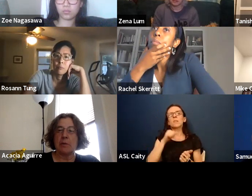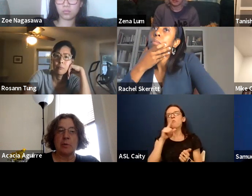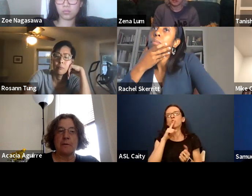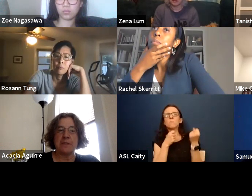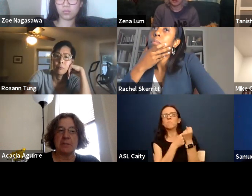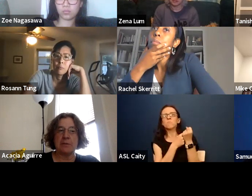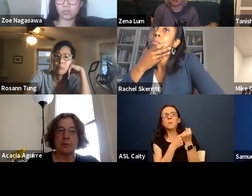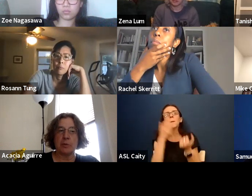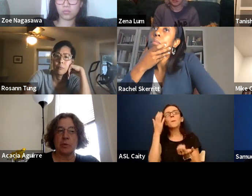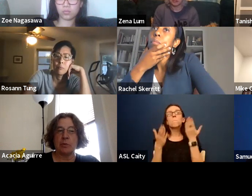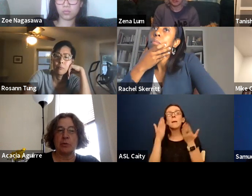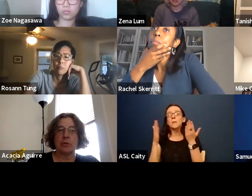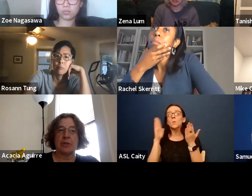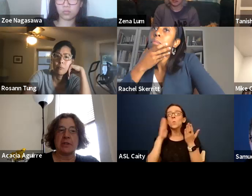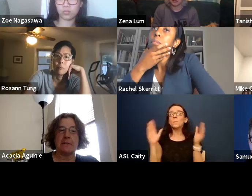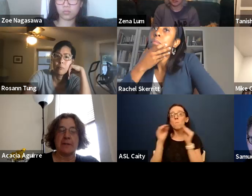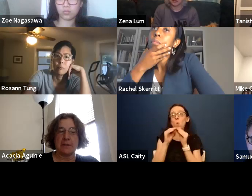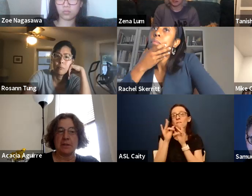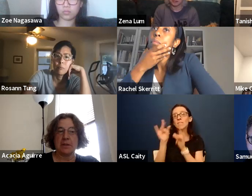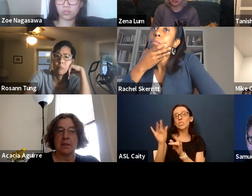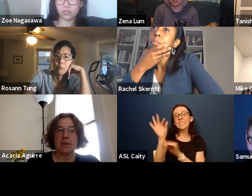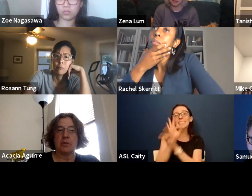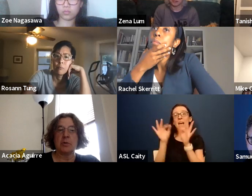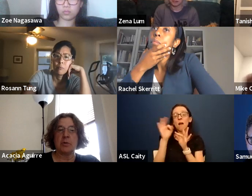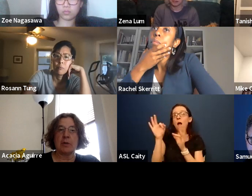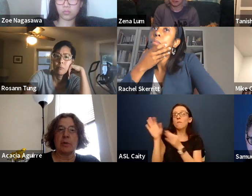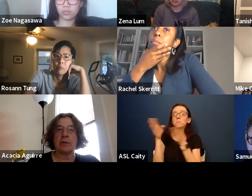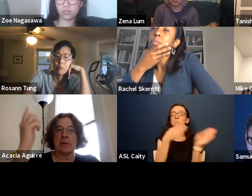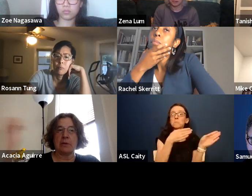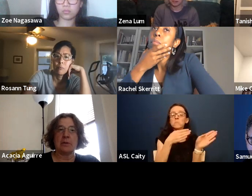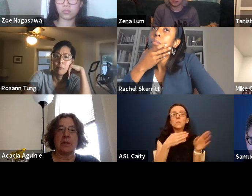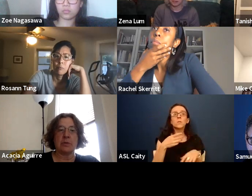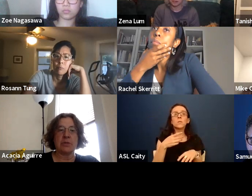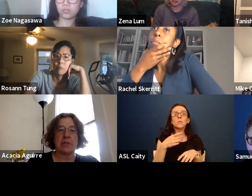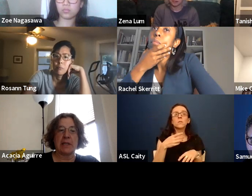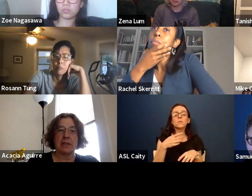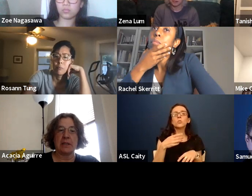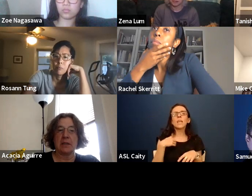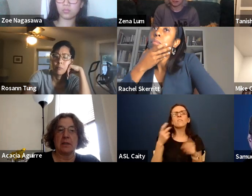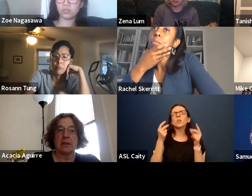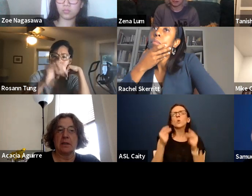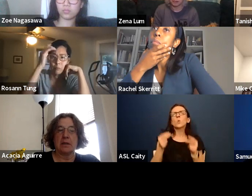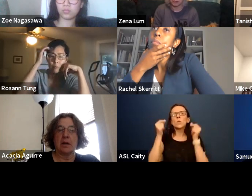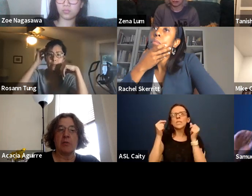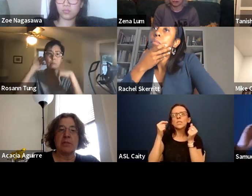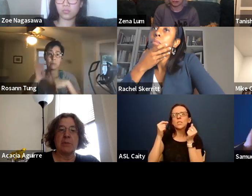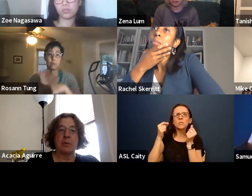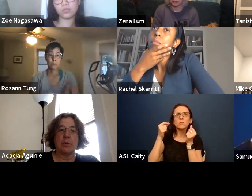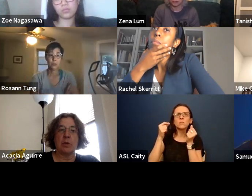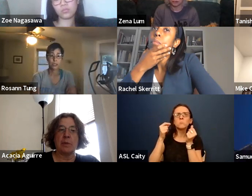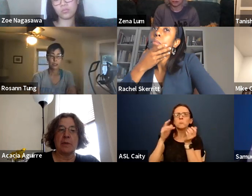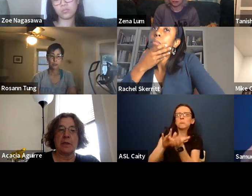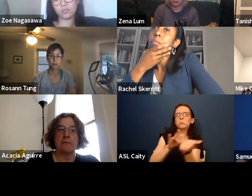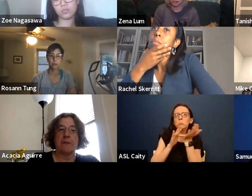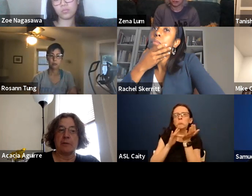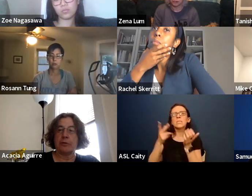Maybe it will be more efficient before we move to something different. Just to have a quick round and to see like how many people